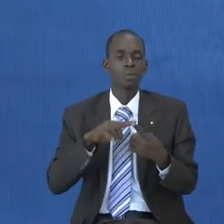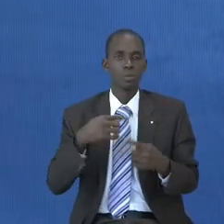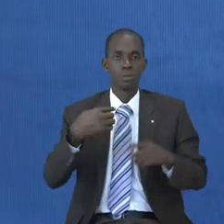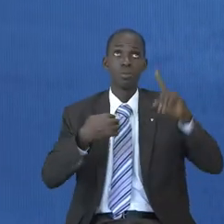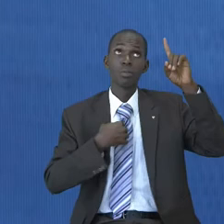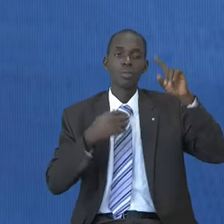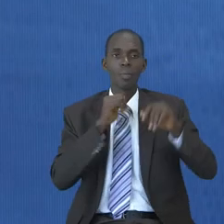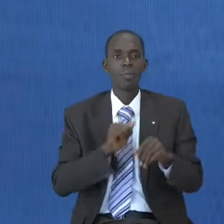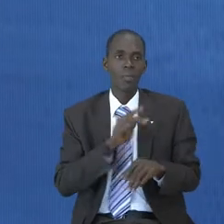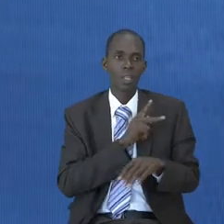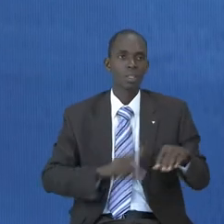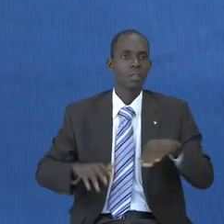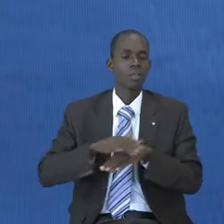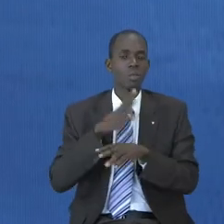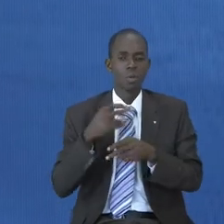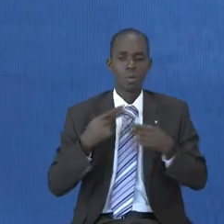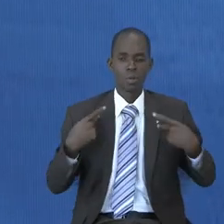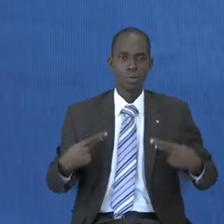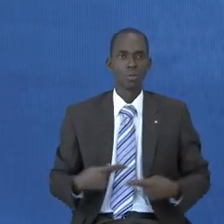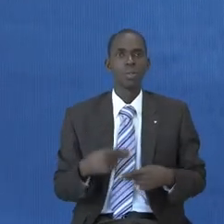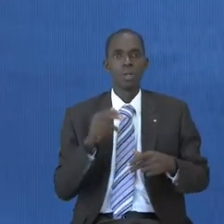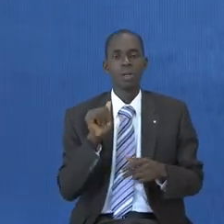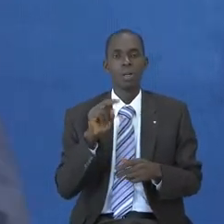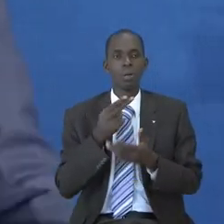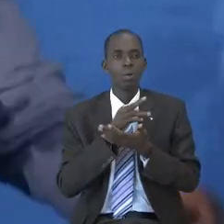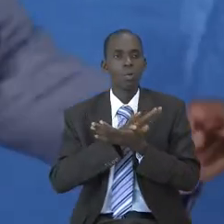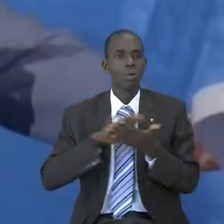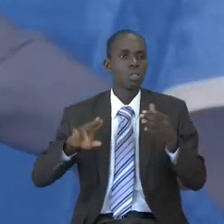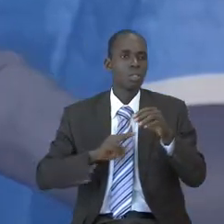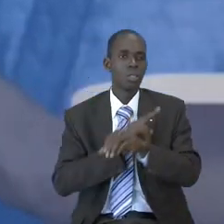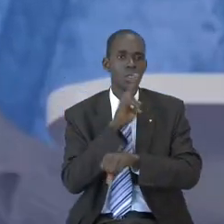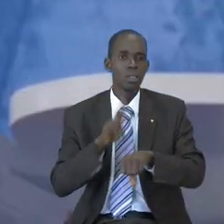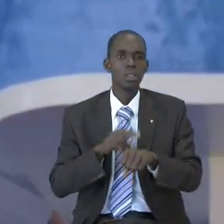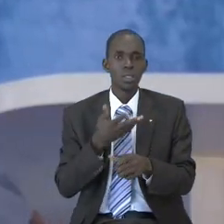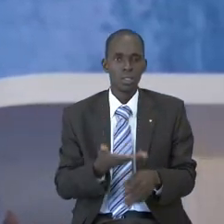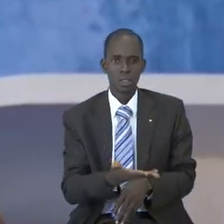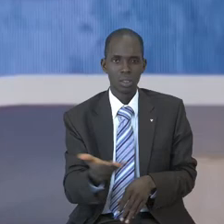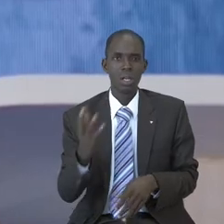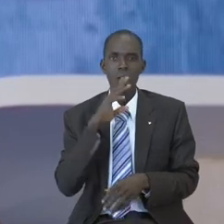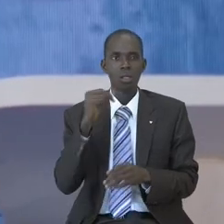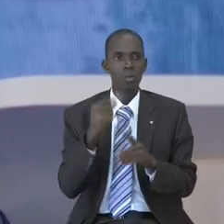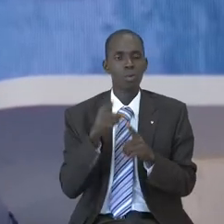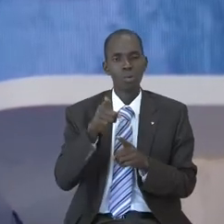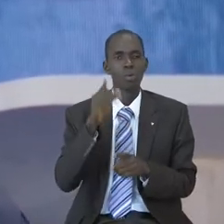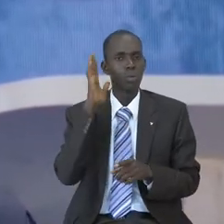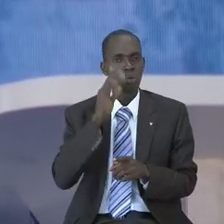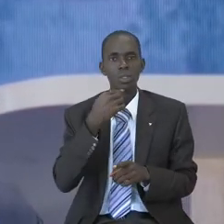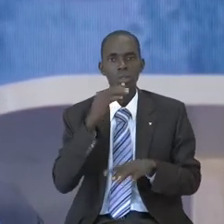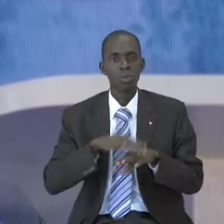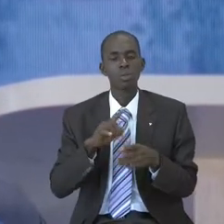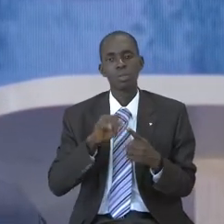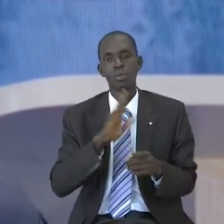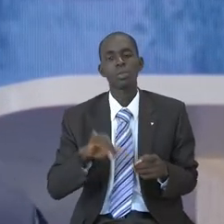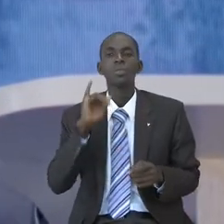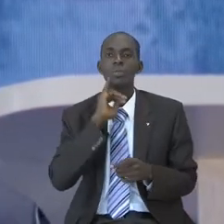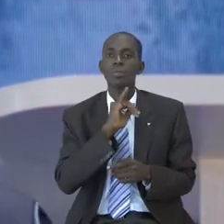of priests and holy nation. These are the words which thou shalt speak unto to the children of